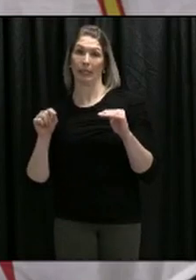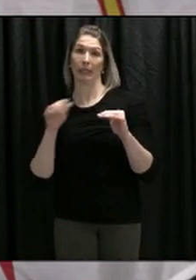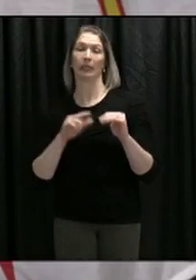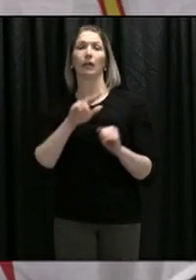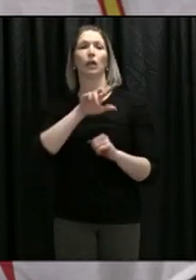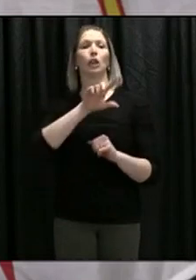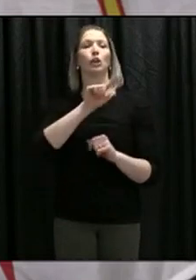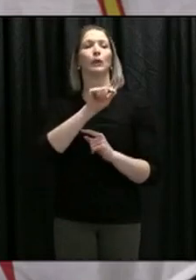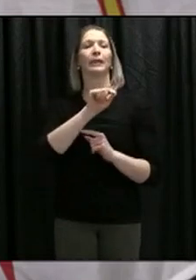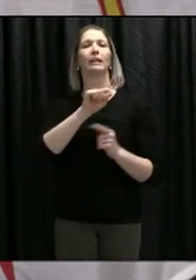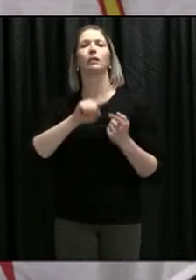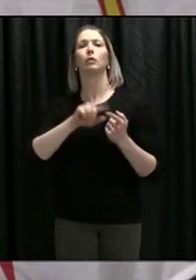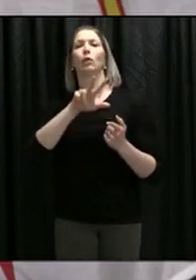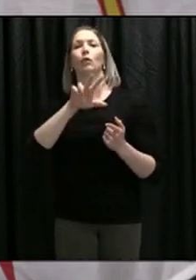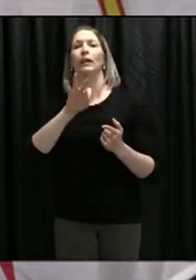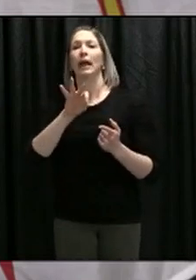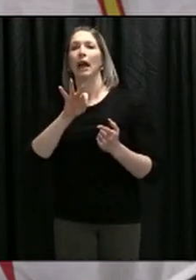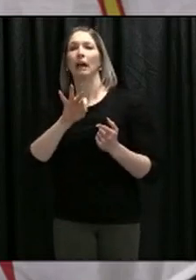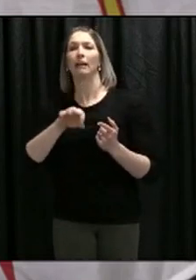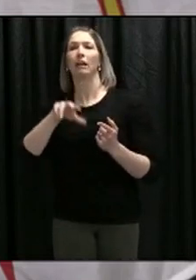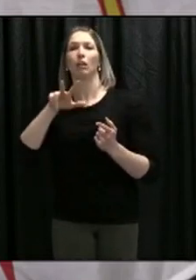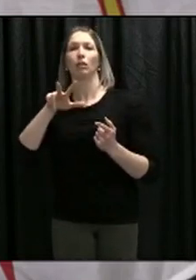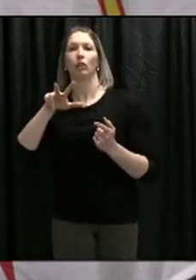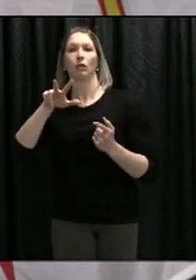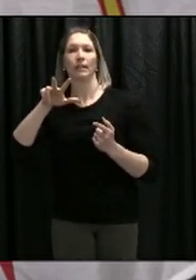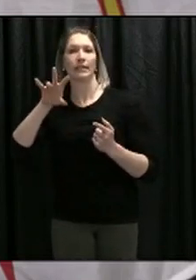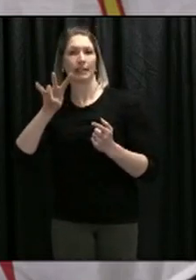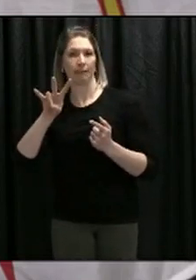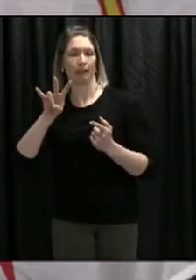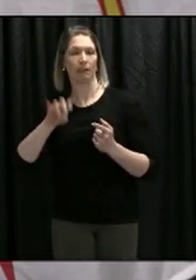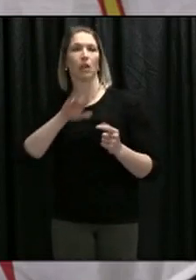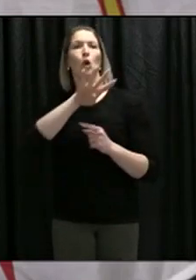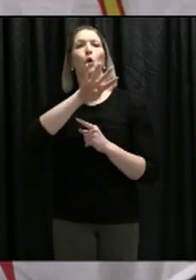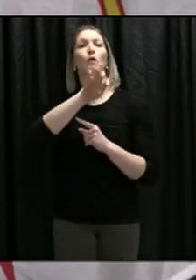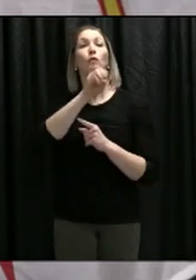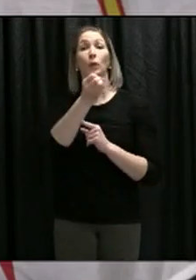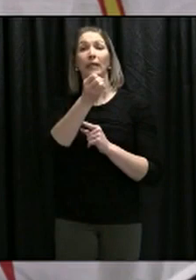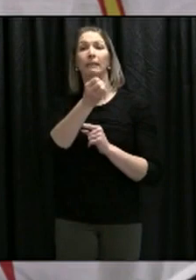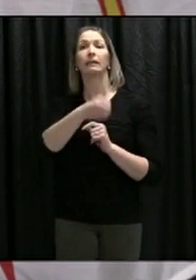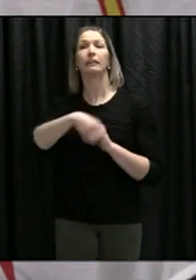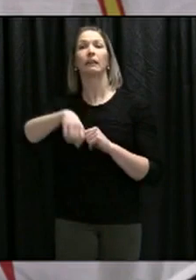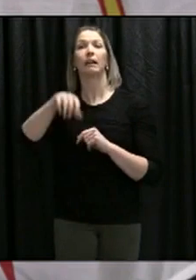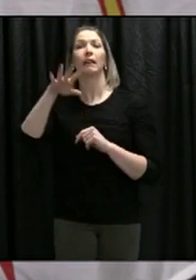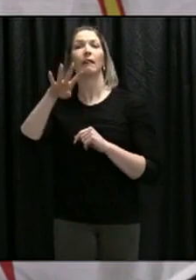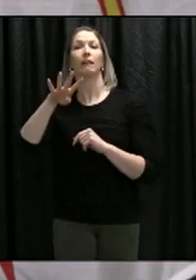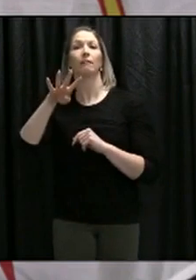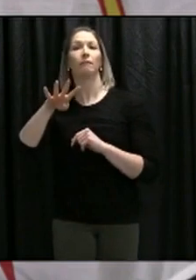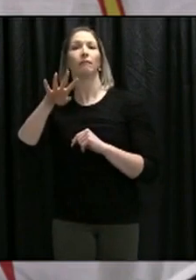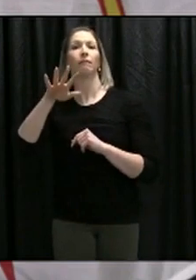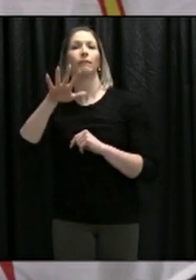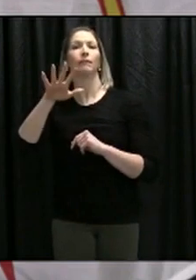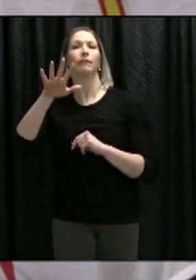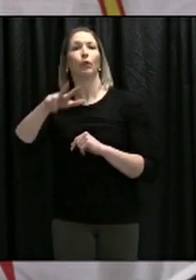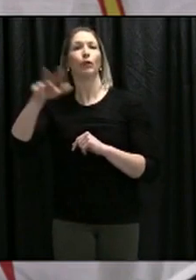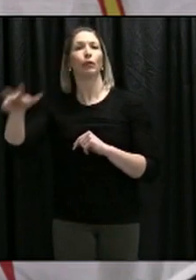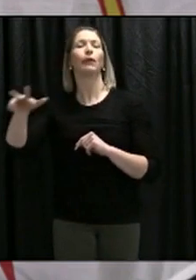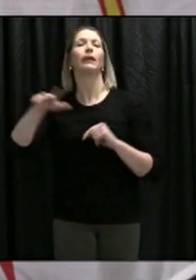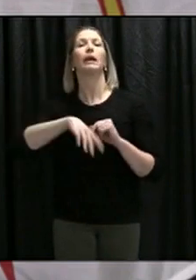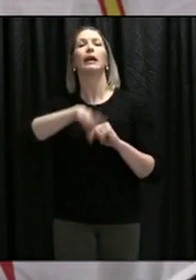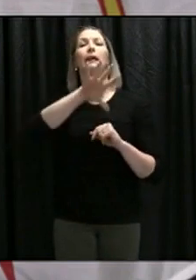37 between 20 and 39, 33 between 40 and 49, 54 between 50 and